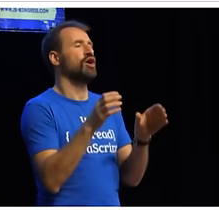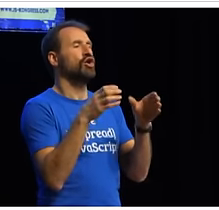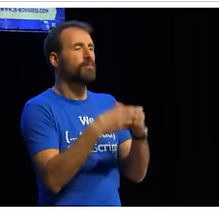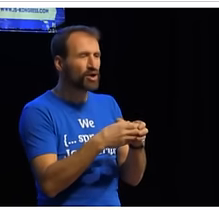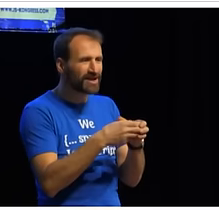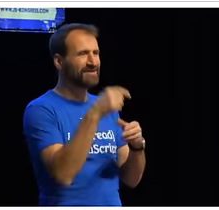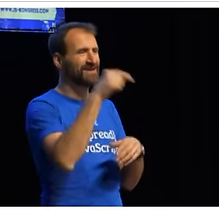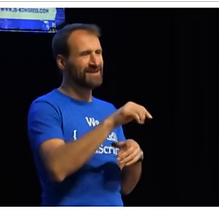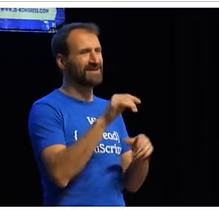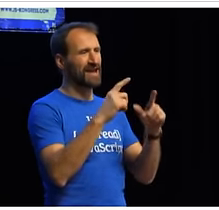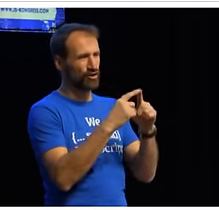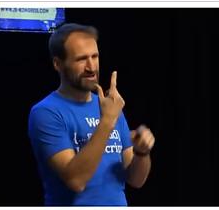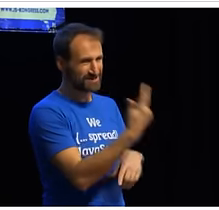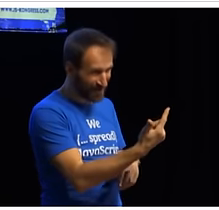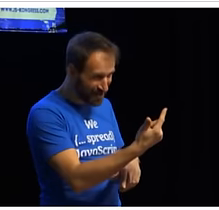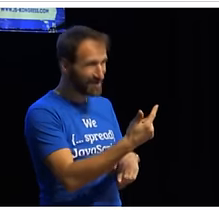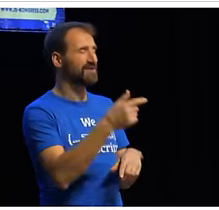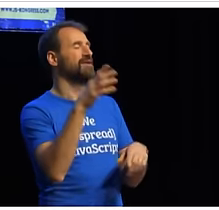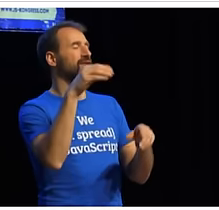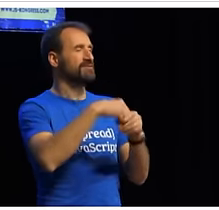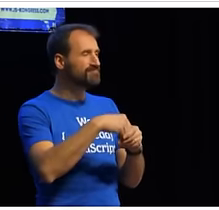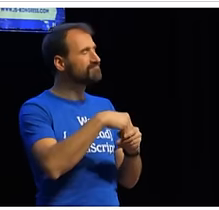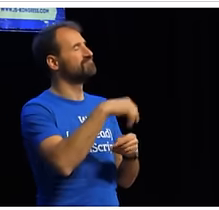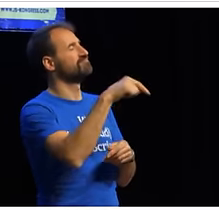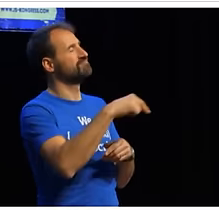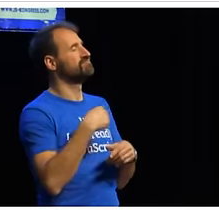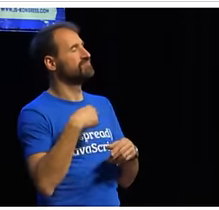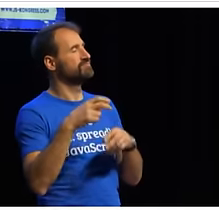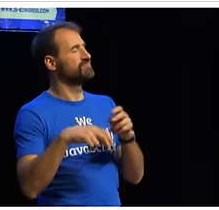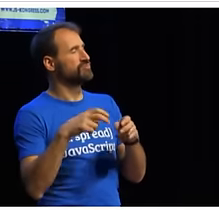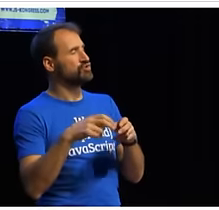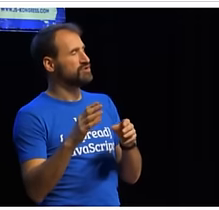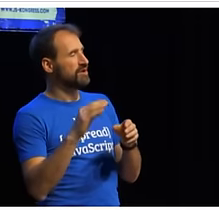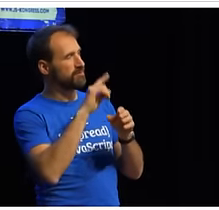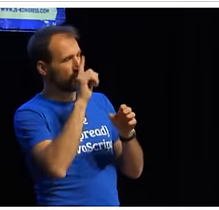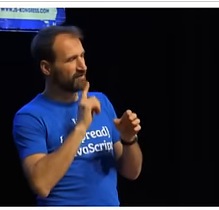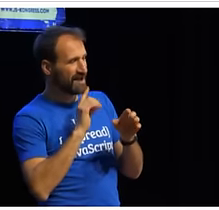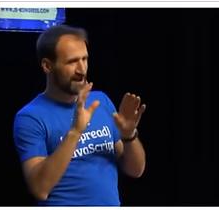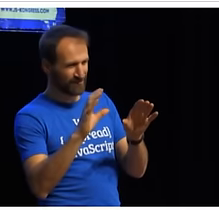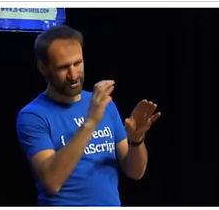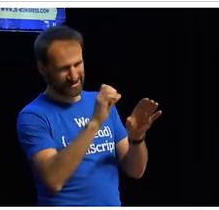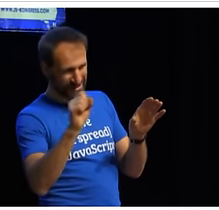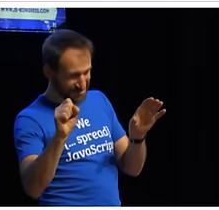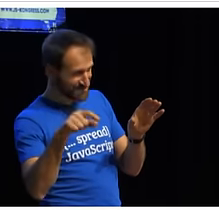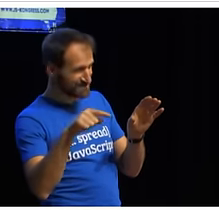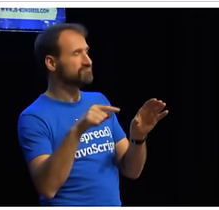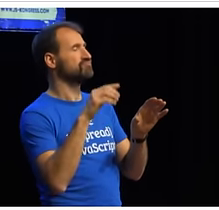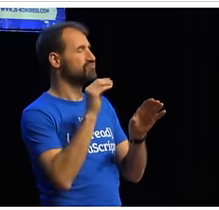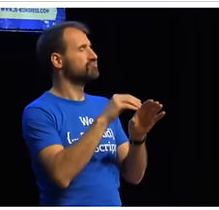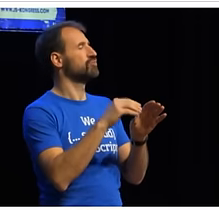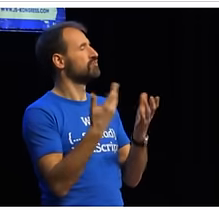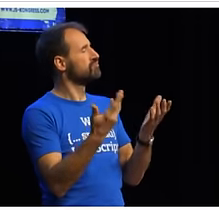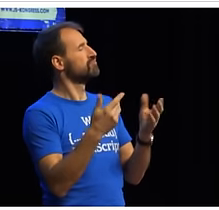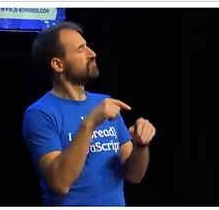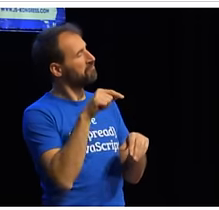called myUserProfile. So you can use this component as an HTML tag with the help